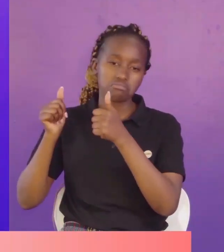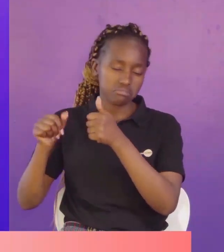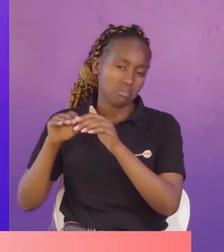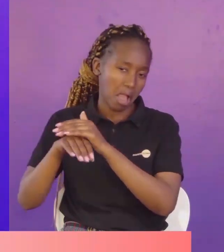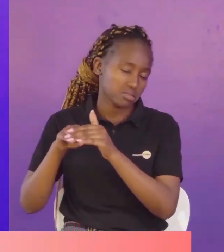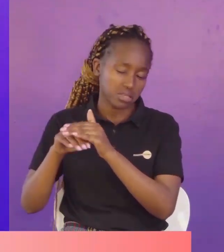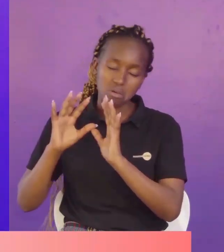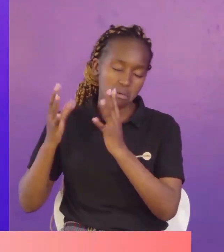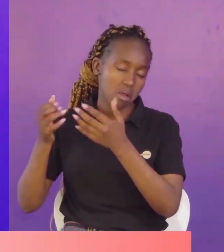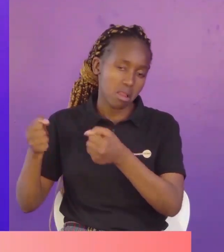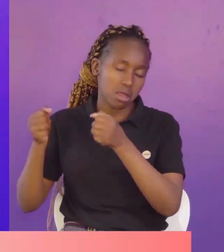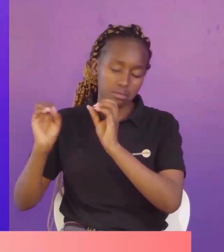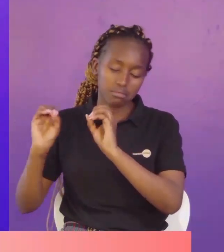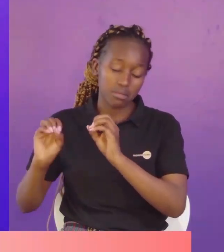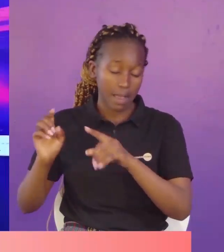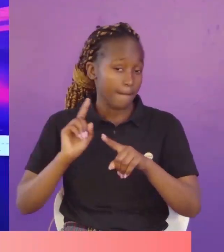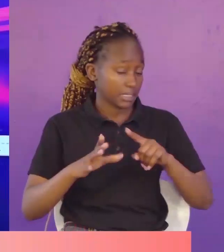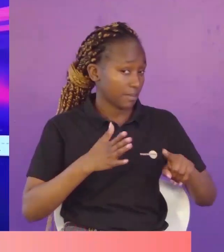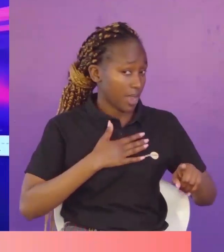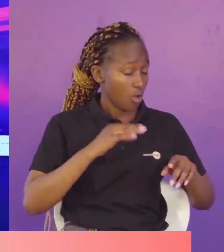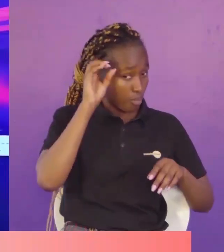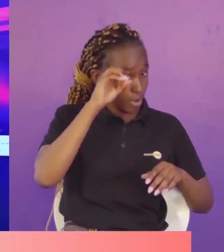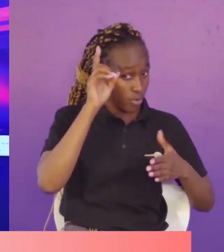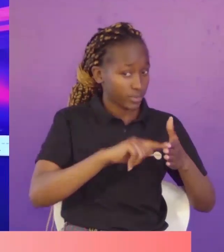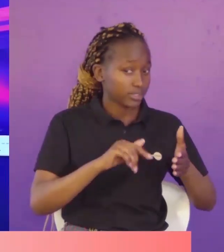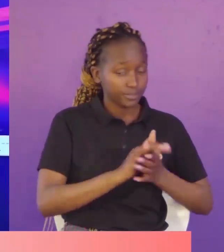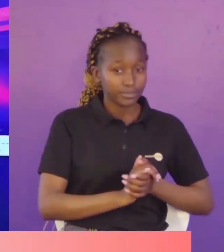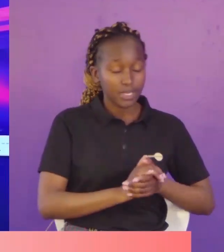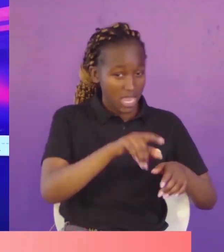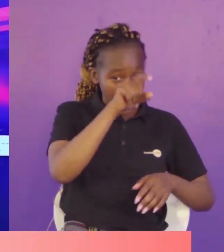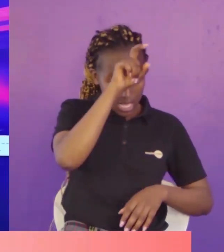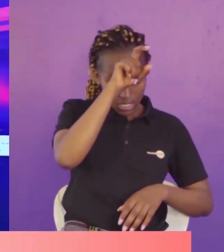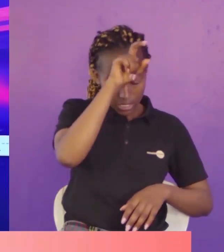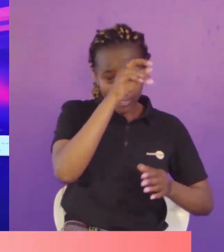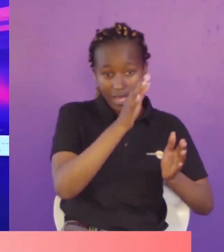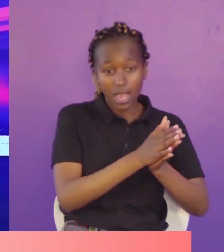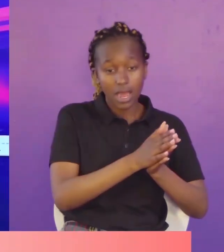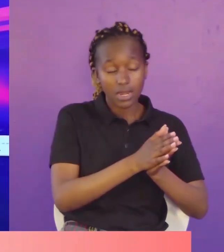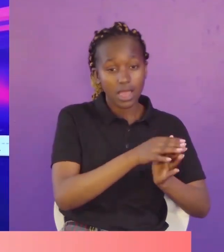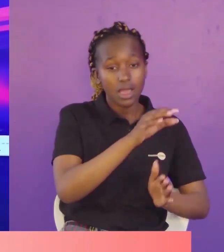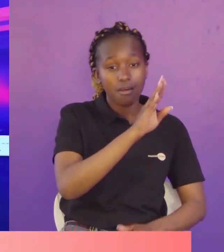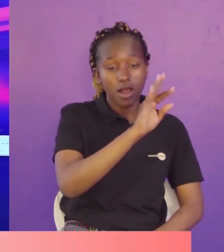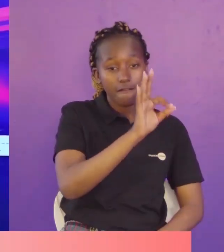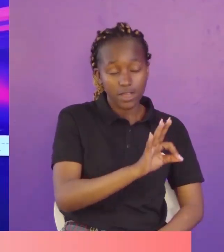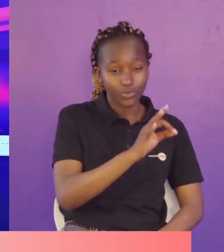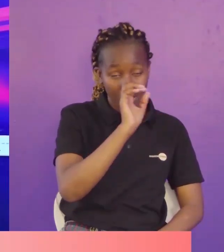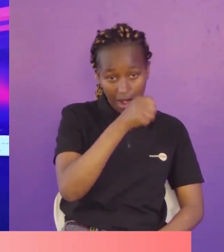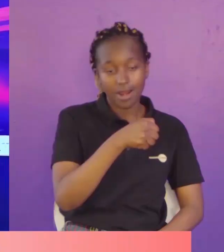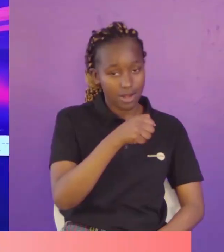Cup. Me, when I'm looking at this group, I see Egypt and Burkina Faso qualifying